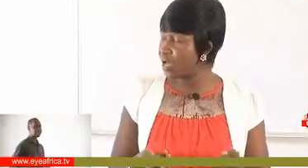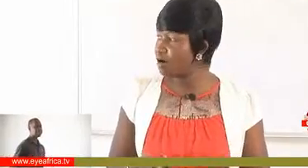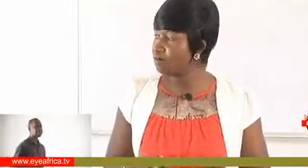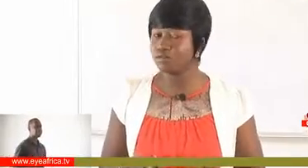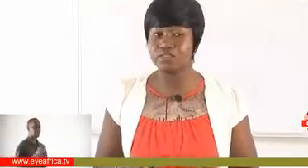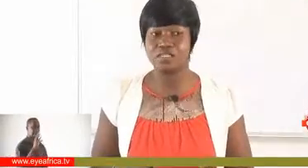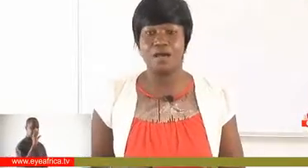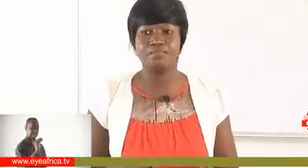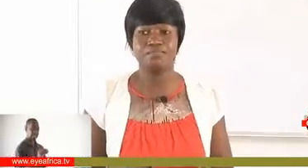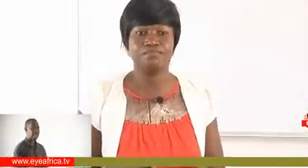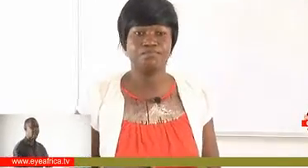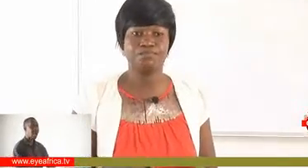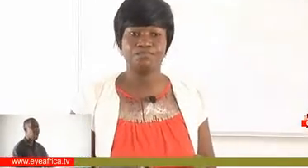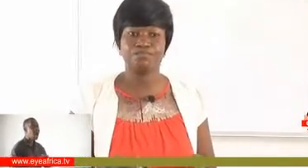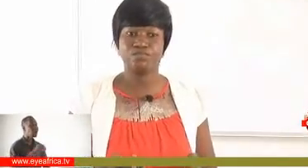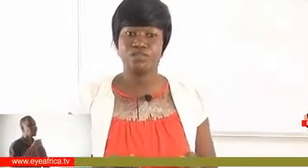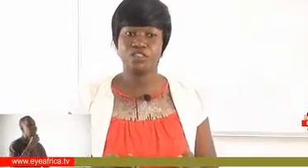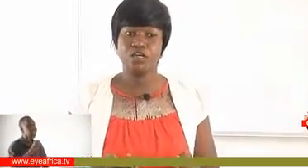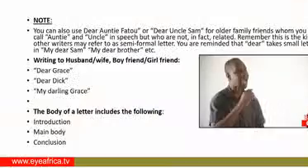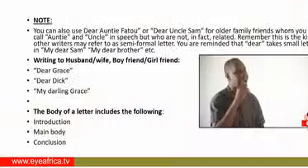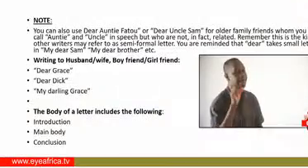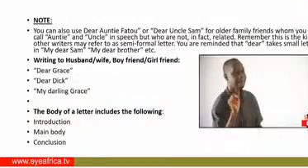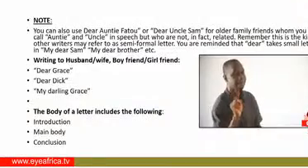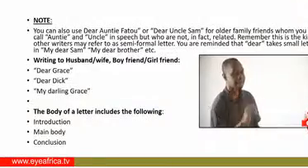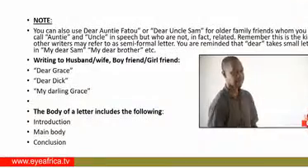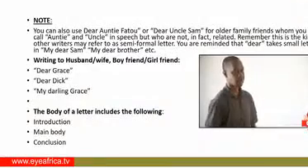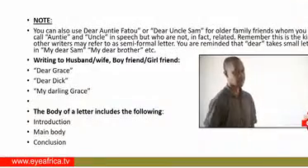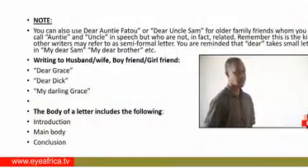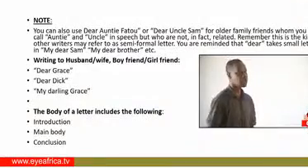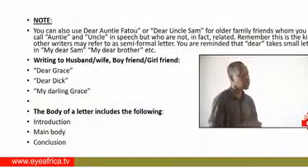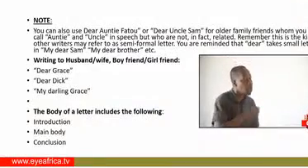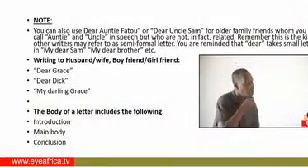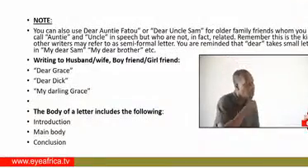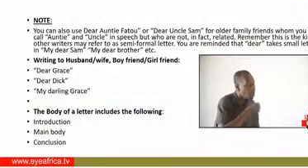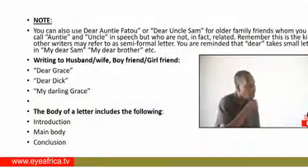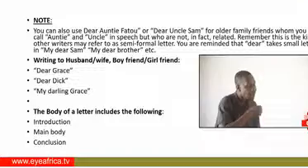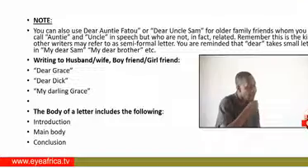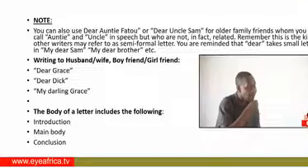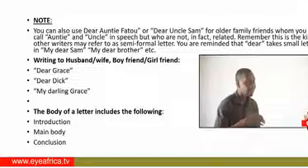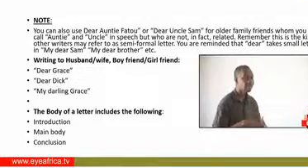or dear Uncle Sam to older friends